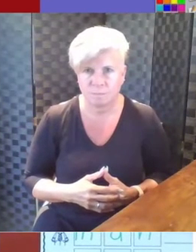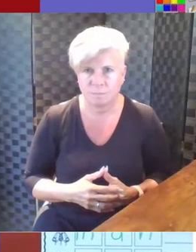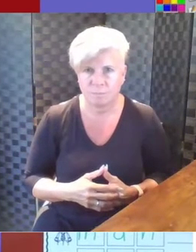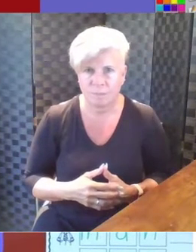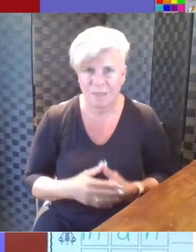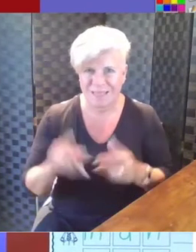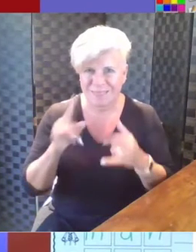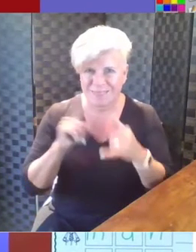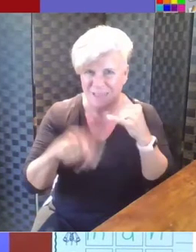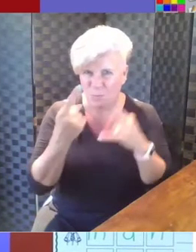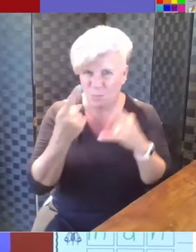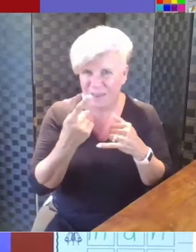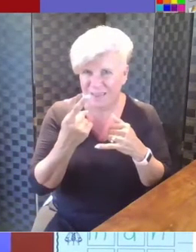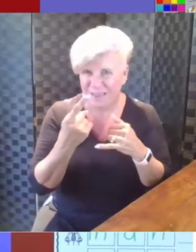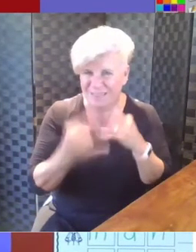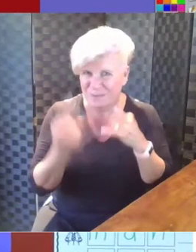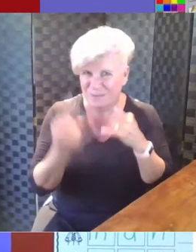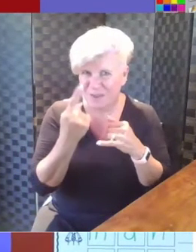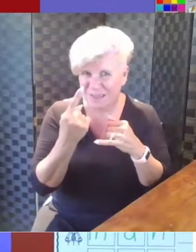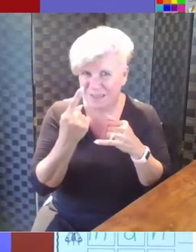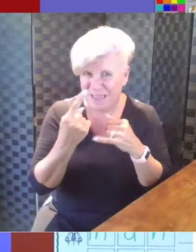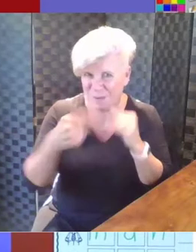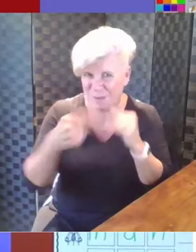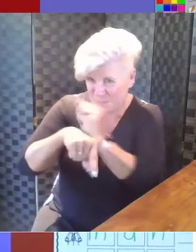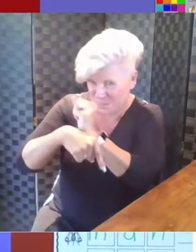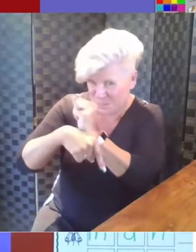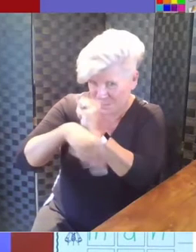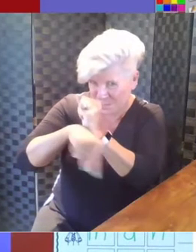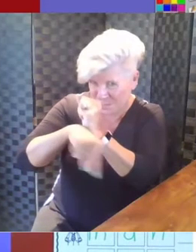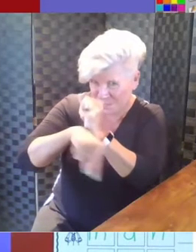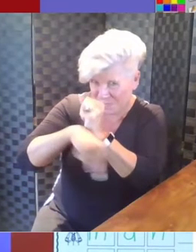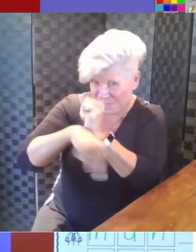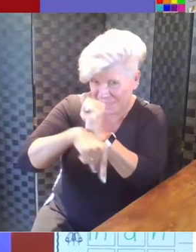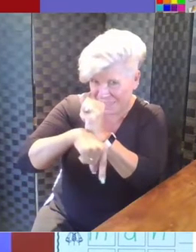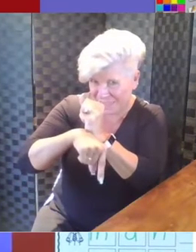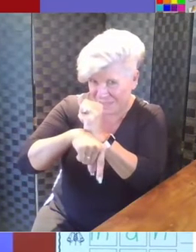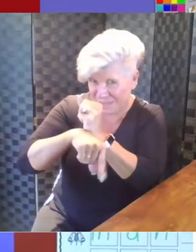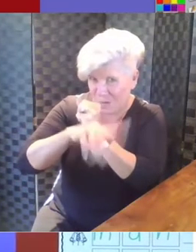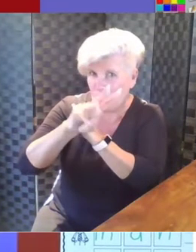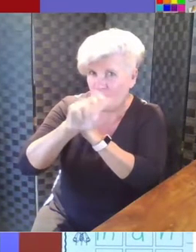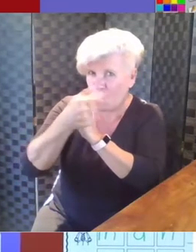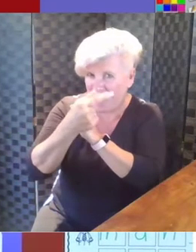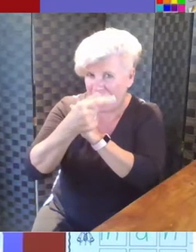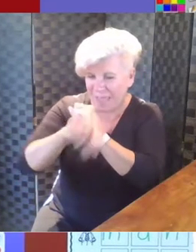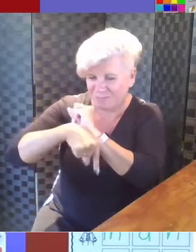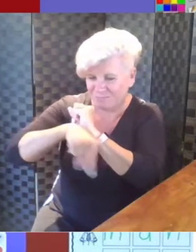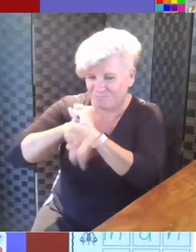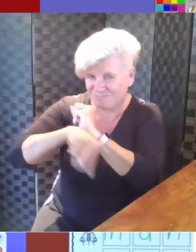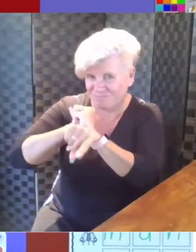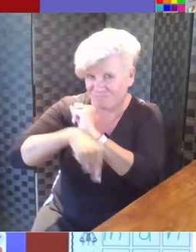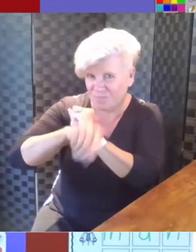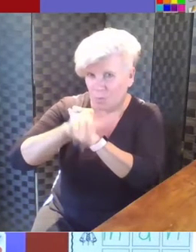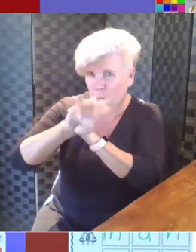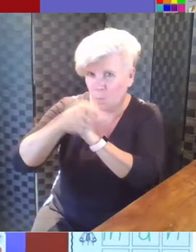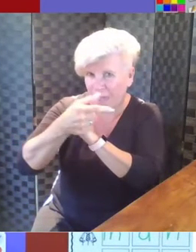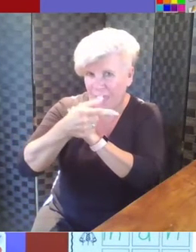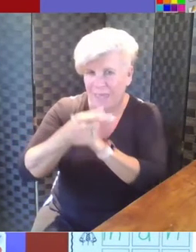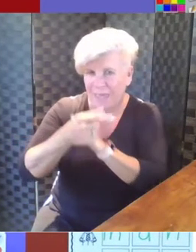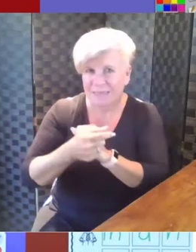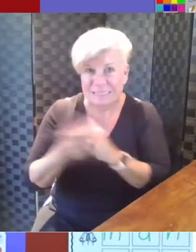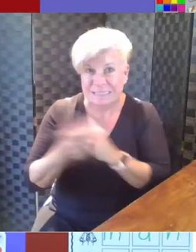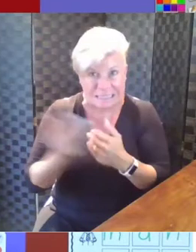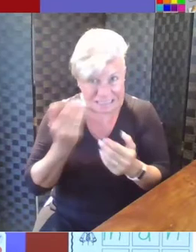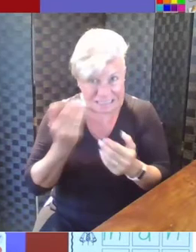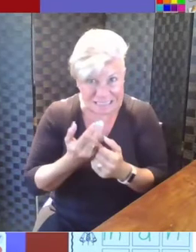And the last one, look at this dog. His back's to us. He's so silly. What's he doing? He's giving his tail a wag. If you think this is